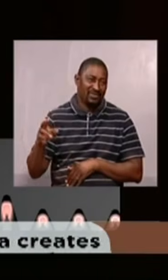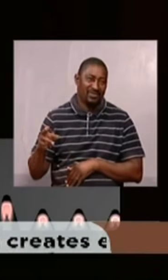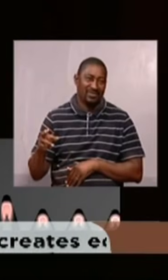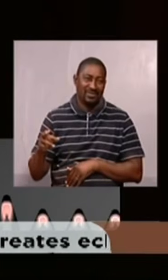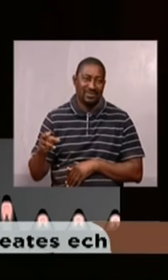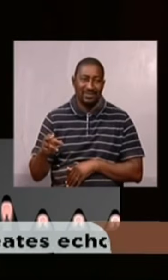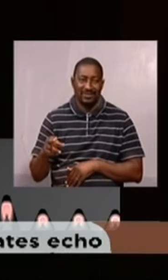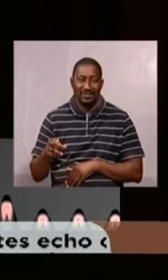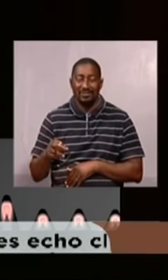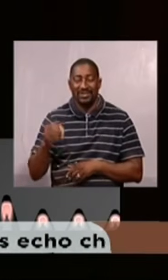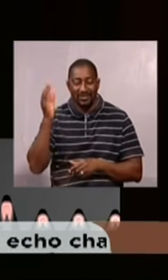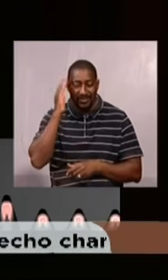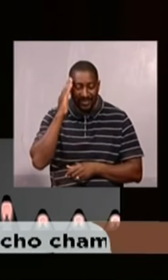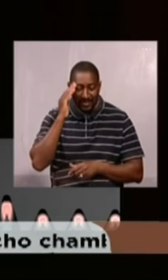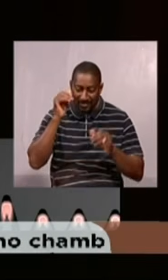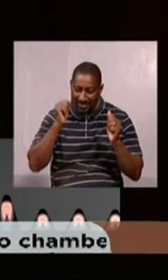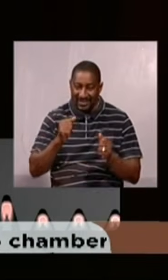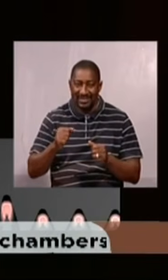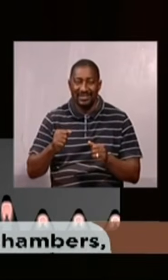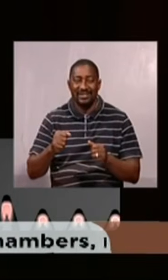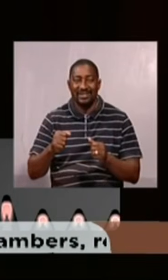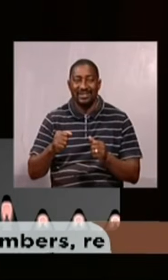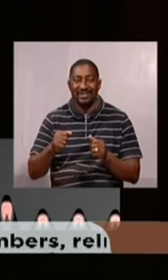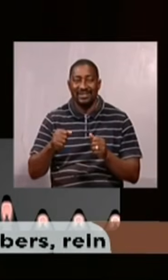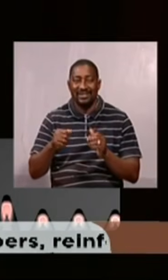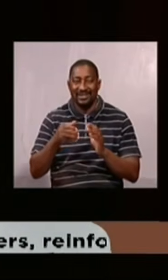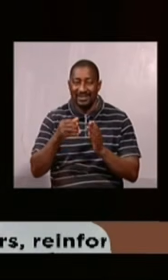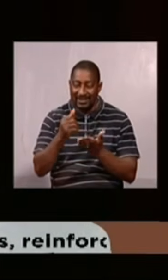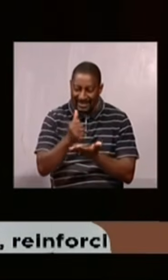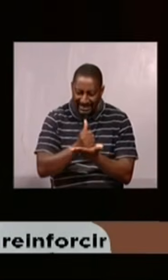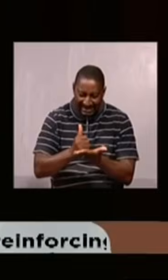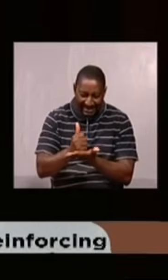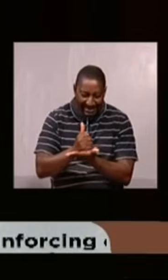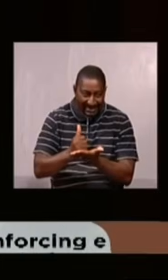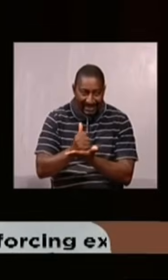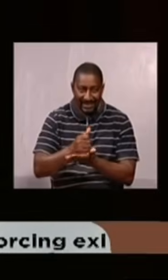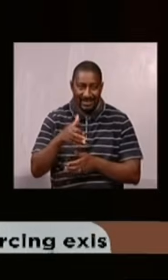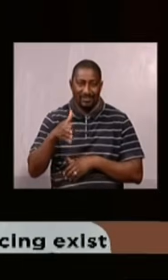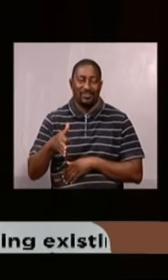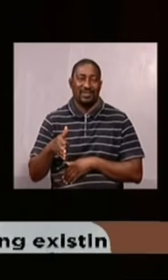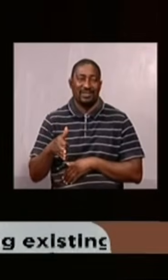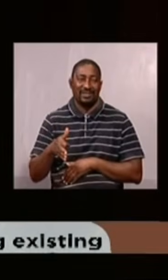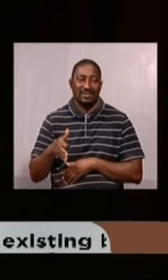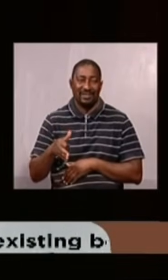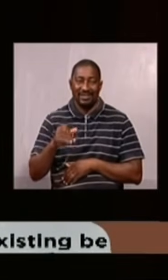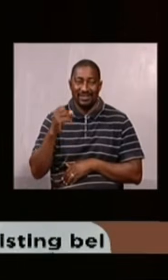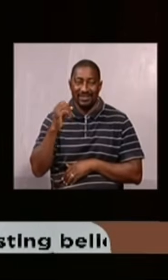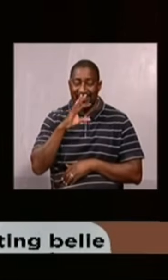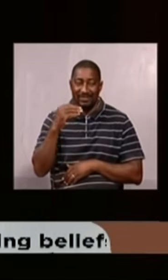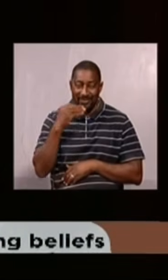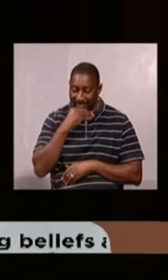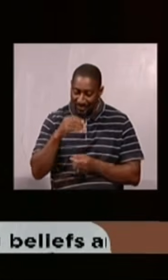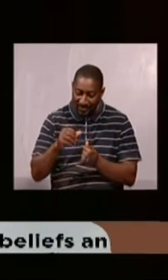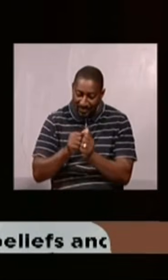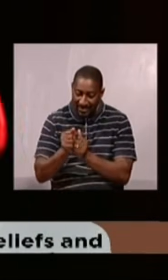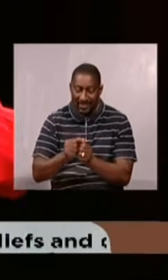stop posting negative comments on social media, because if I were to be face-to-face with Jonas that I'm criticizing online, it'll be a different story.